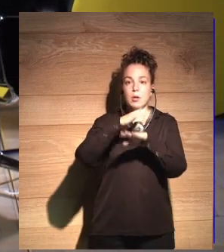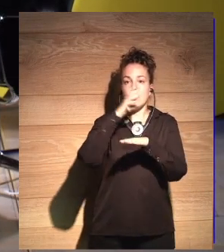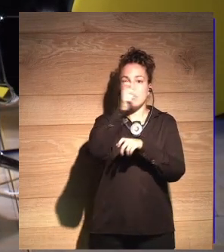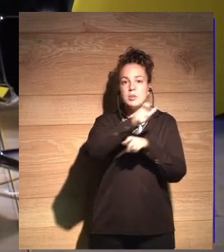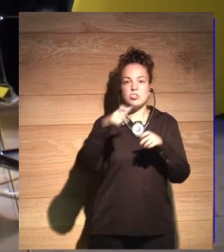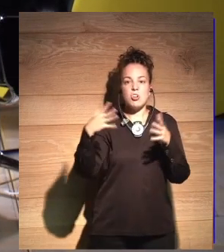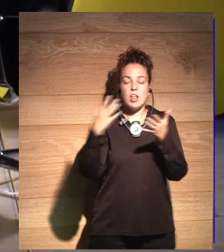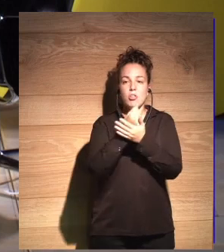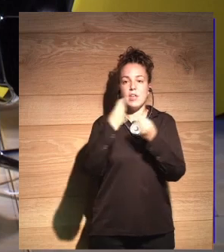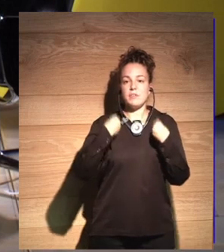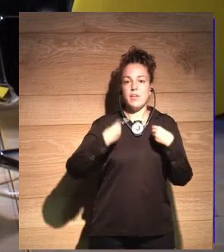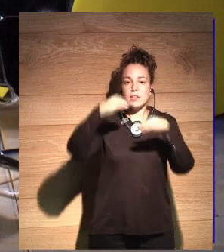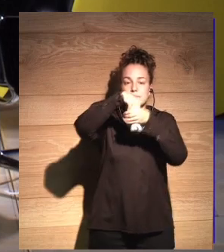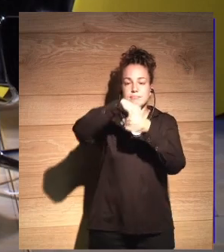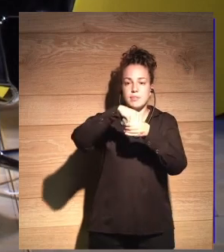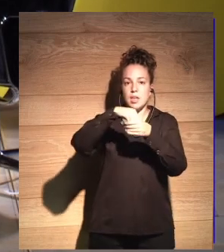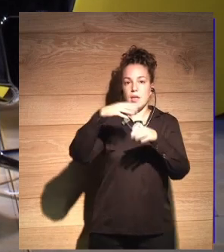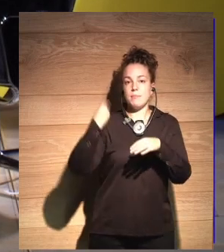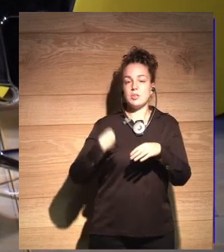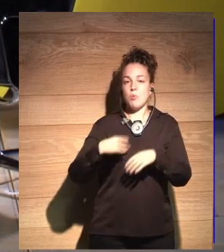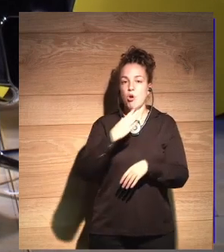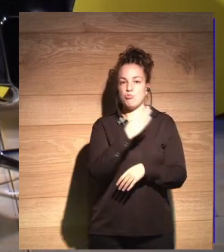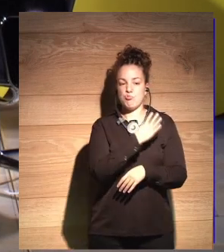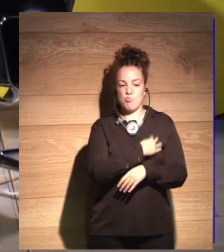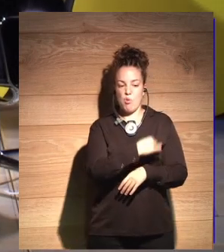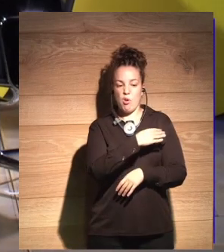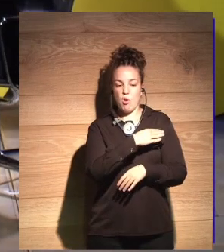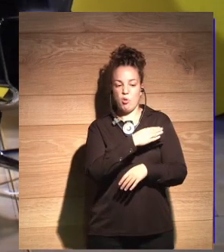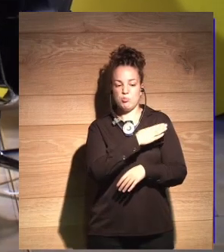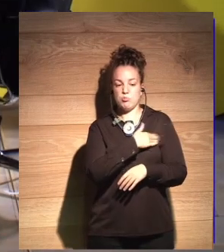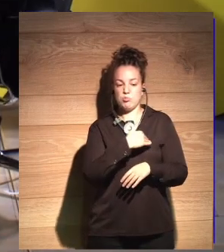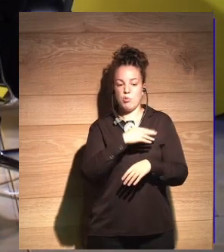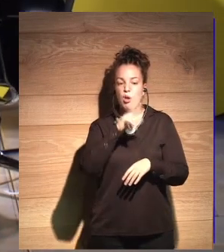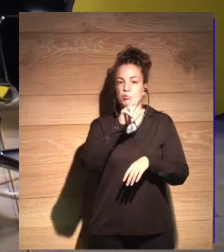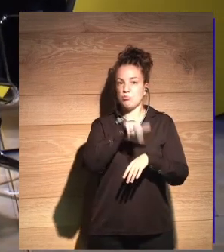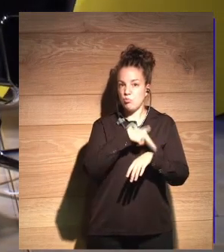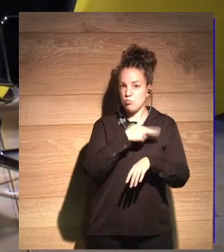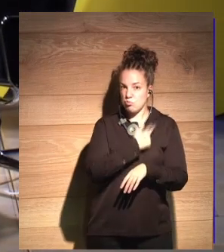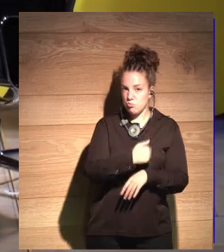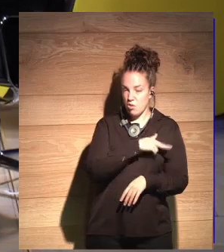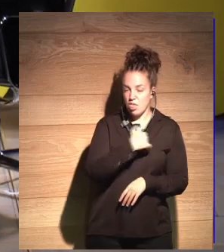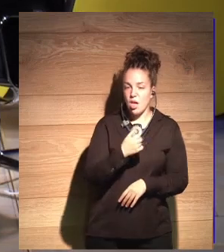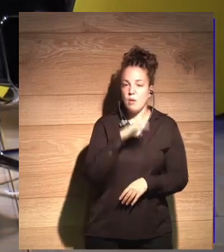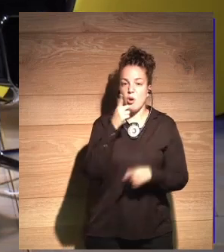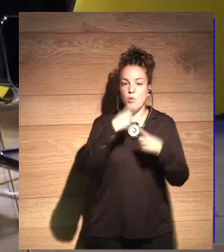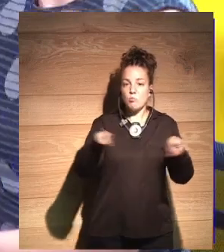like Switzerland. What great music has come out of Switzerland? I'm sorry if anybody is Swiss,